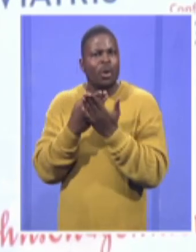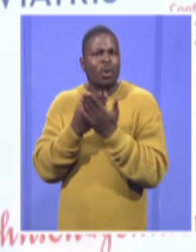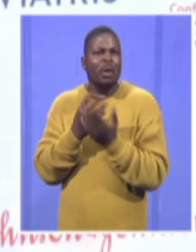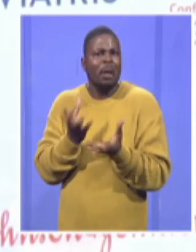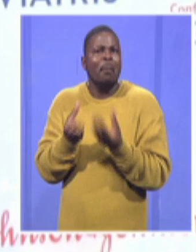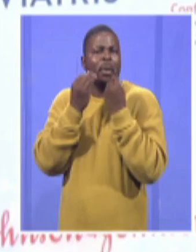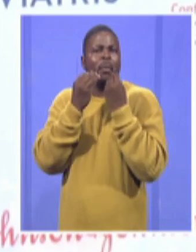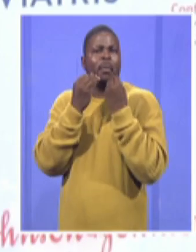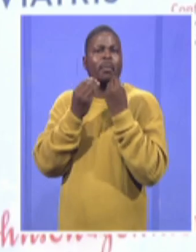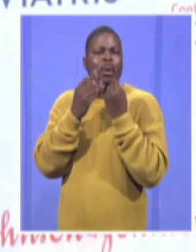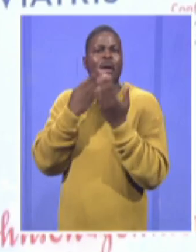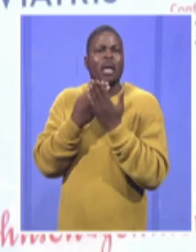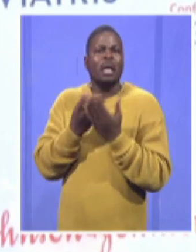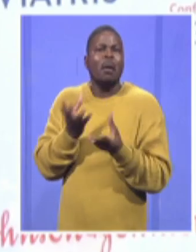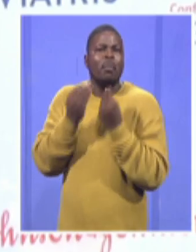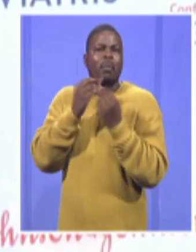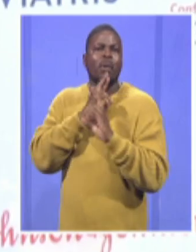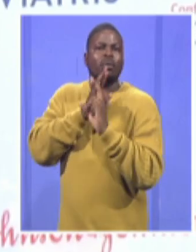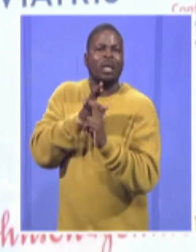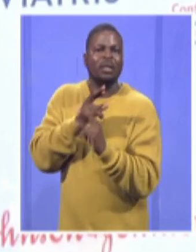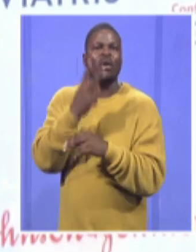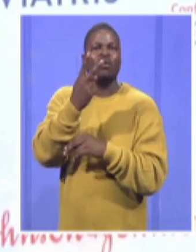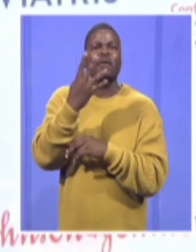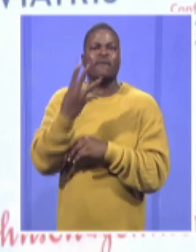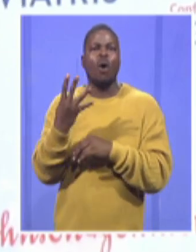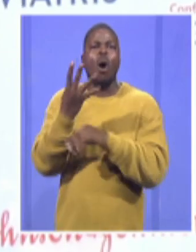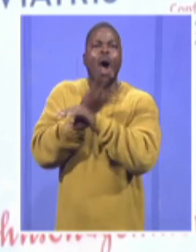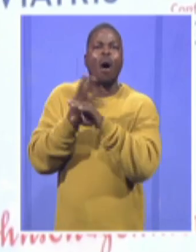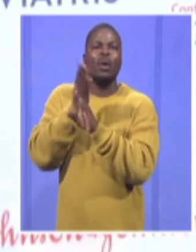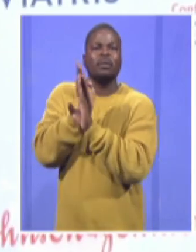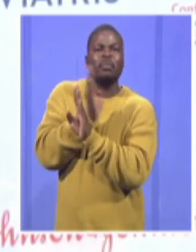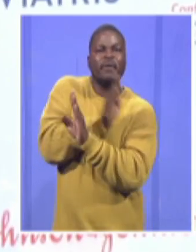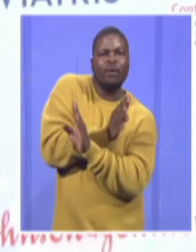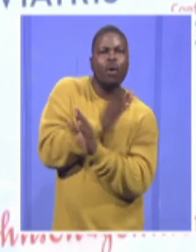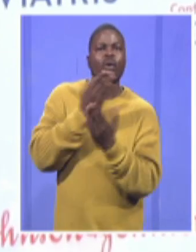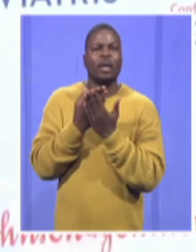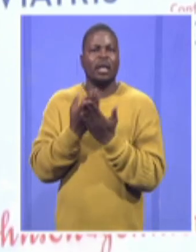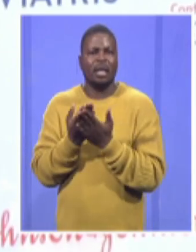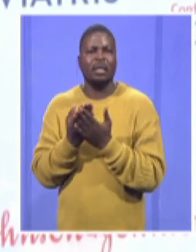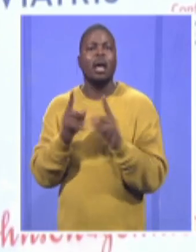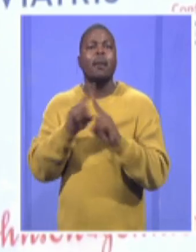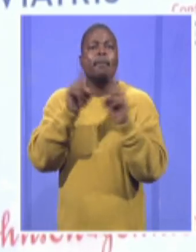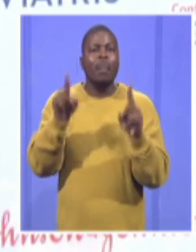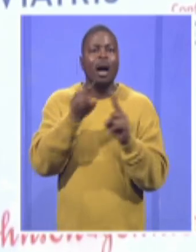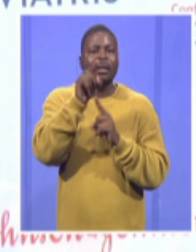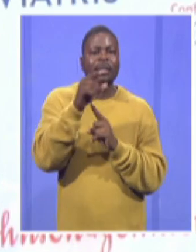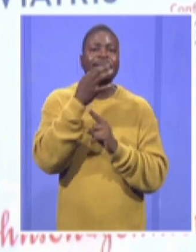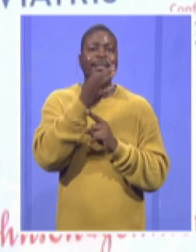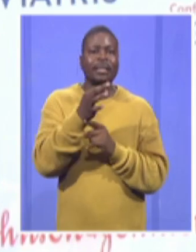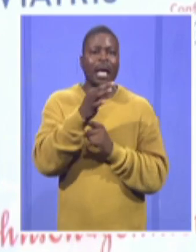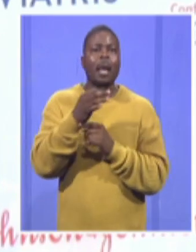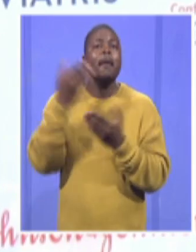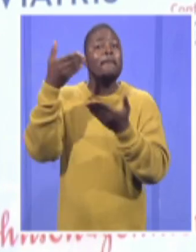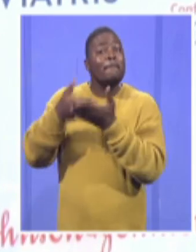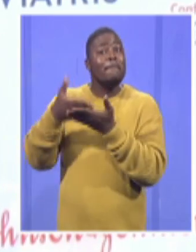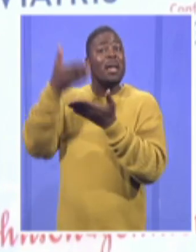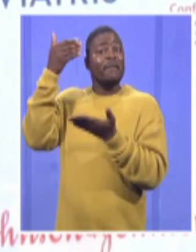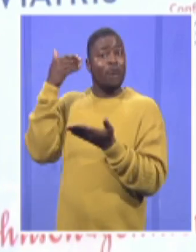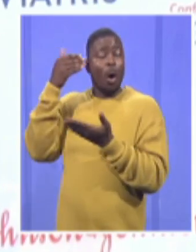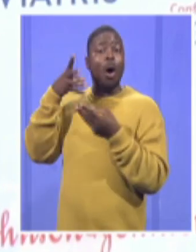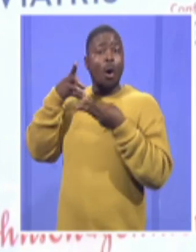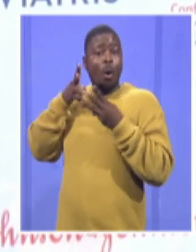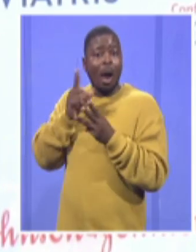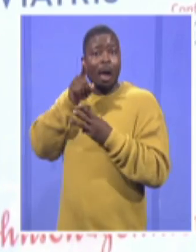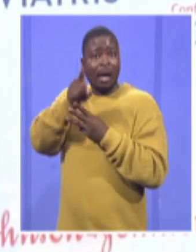That is not the case with TB, but civil society is saying the old-fashioned community workers on the ground is really what